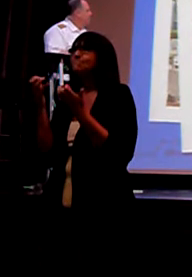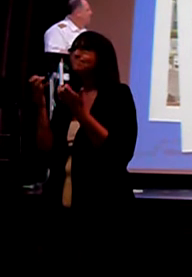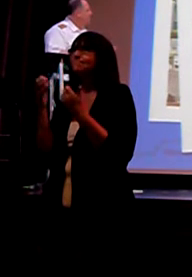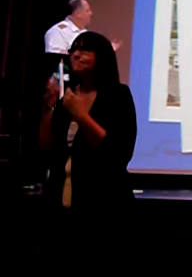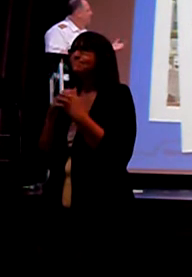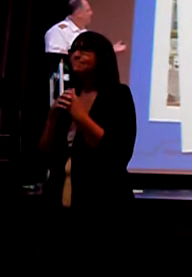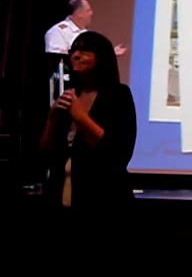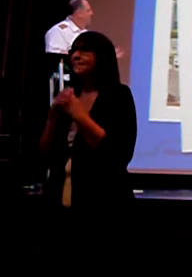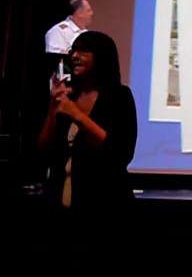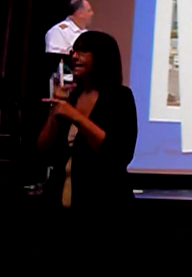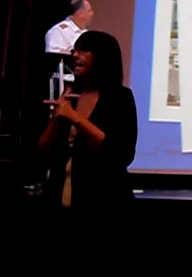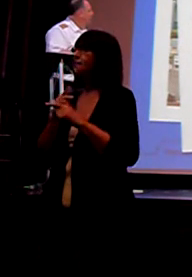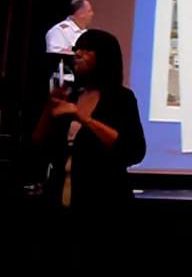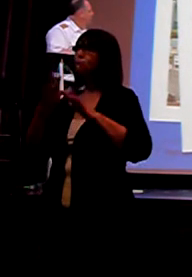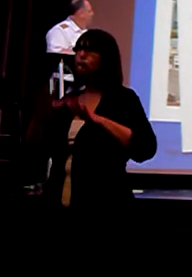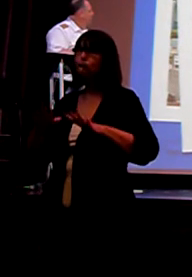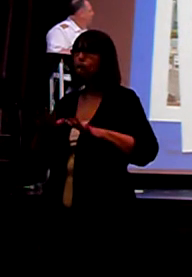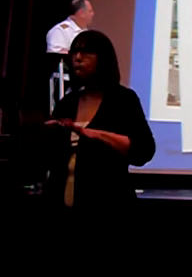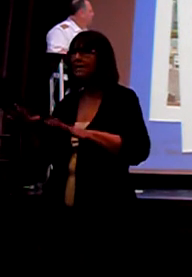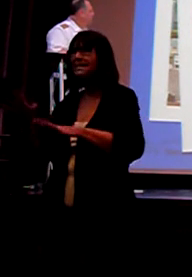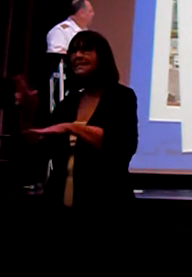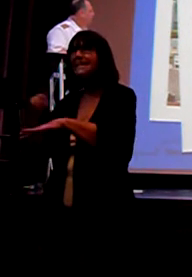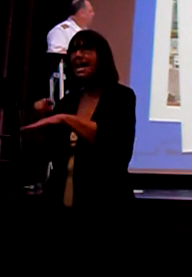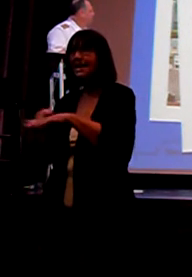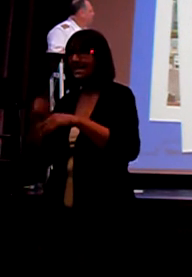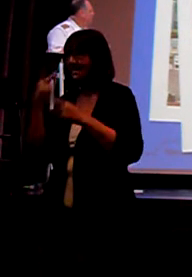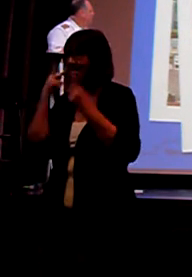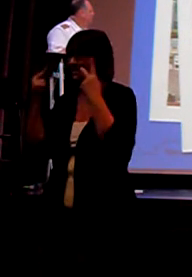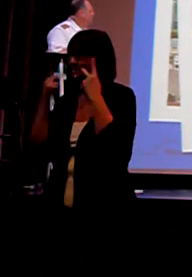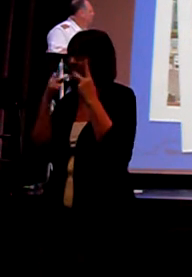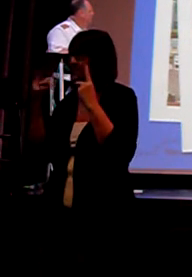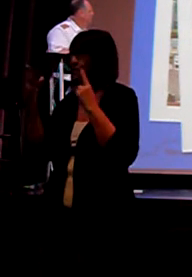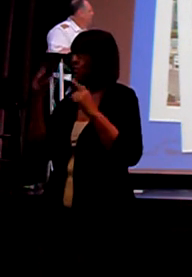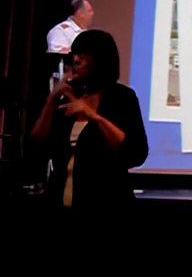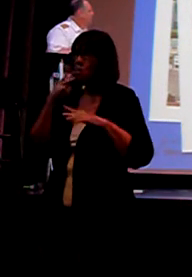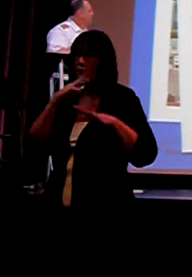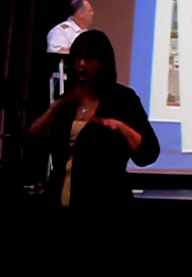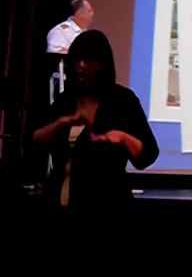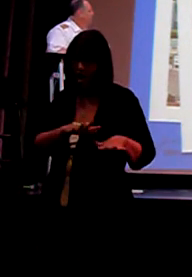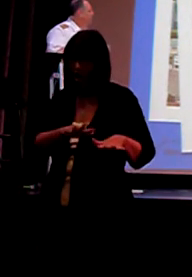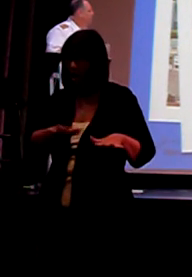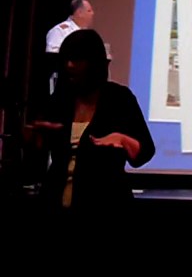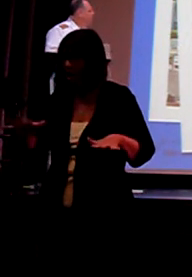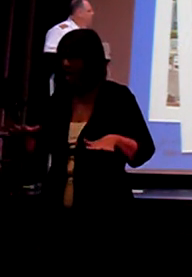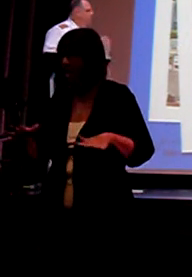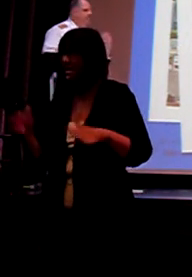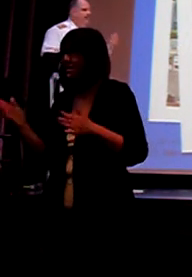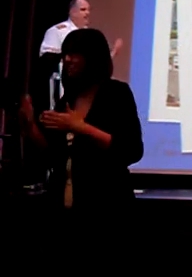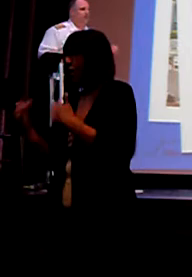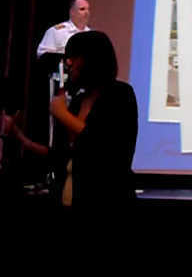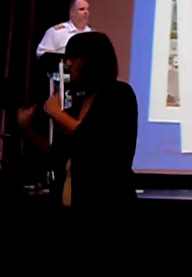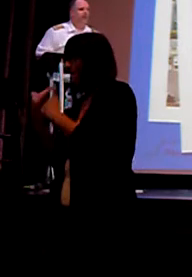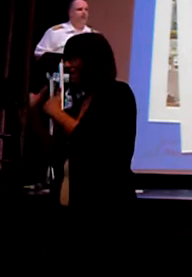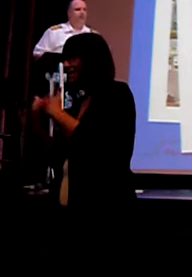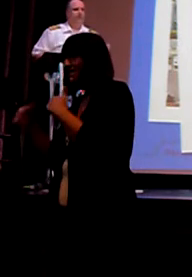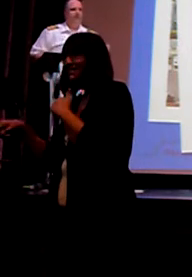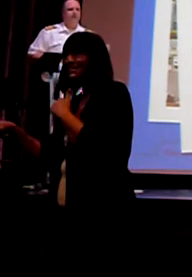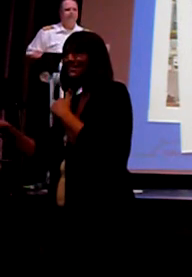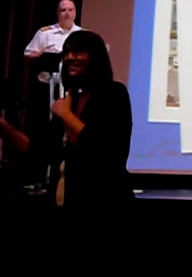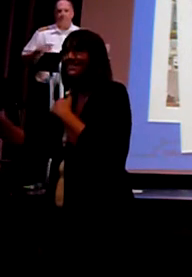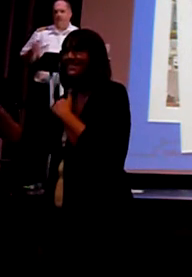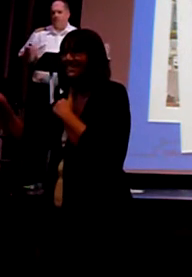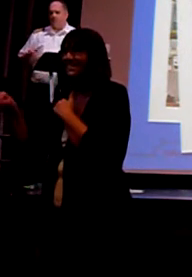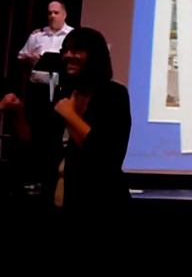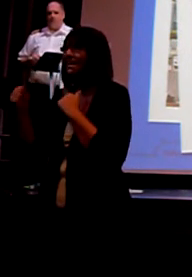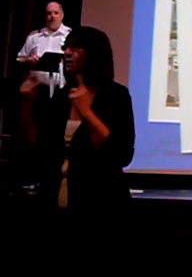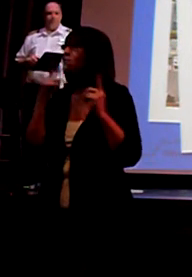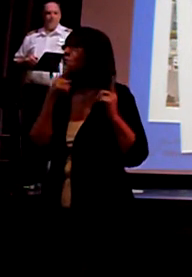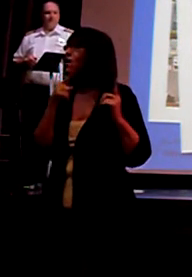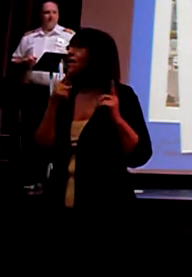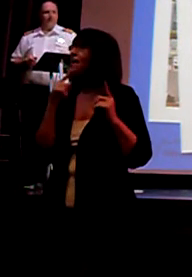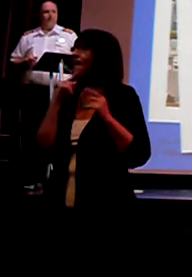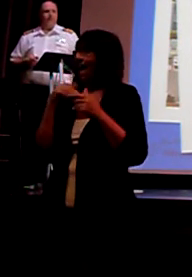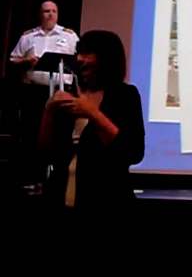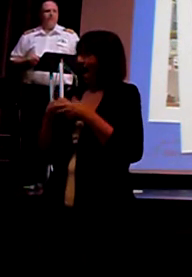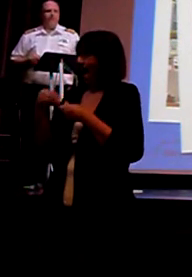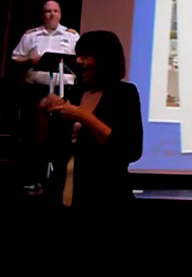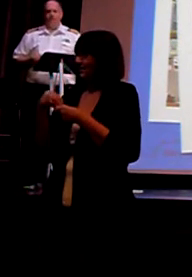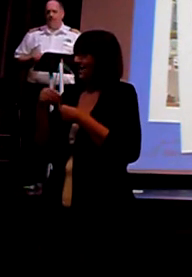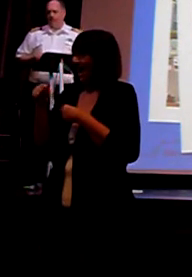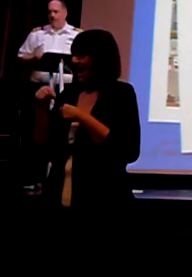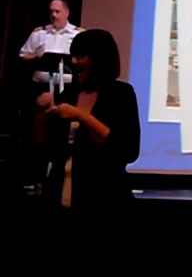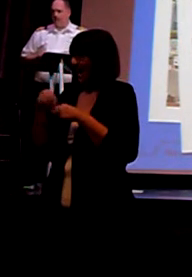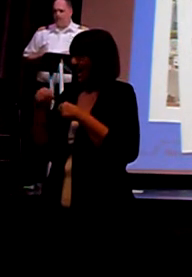keep the settlement here. And as you can see, a fantastic water and small little beaches that are coming in. So this is just outside